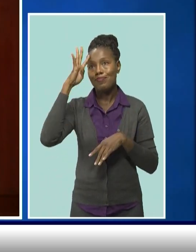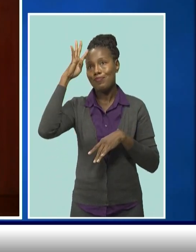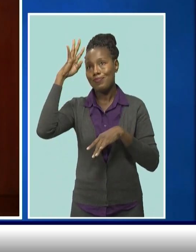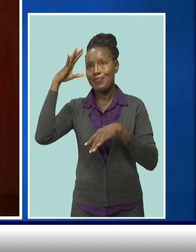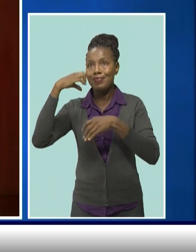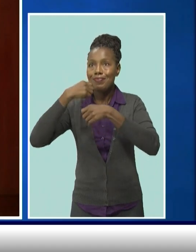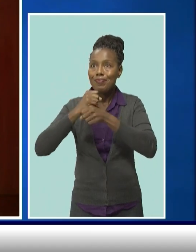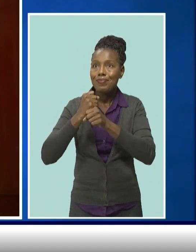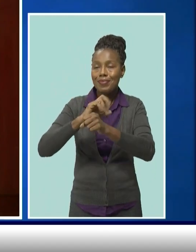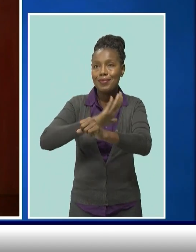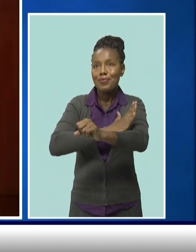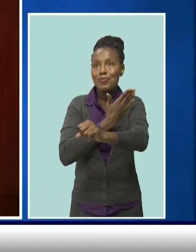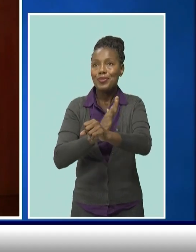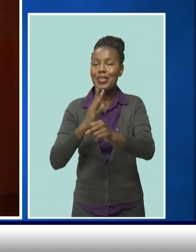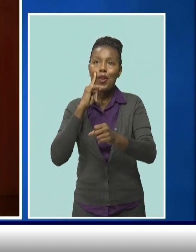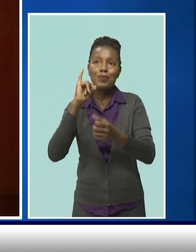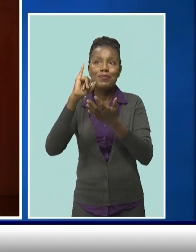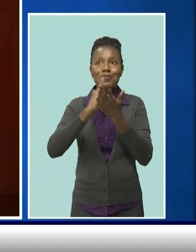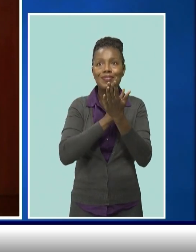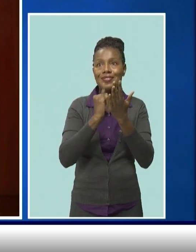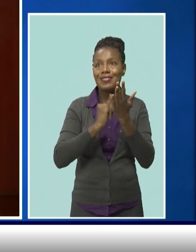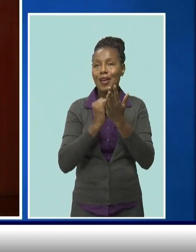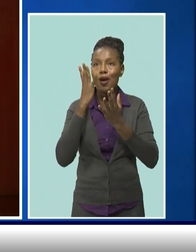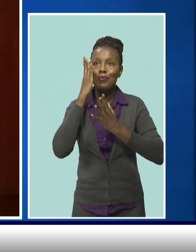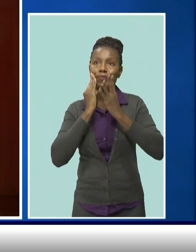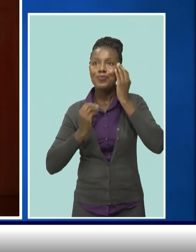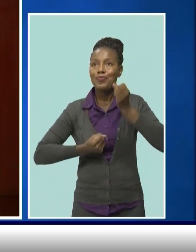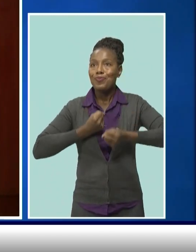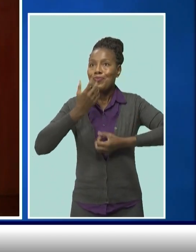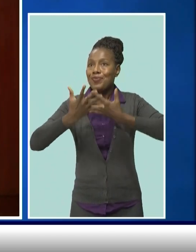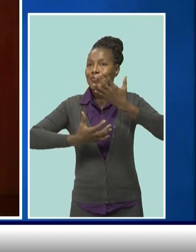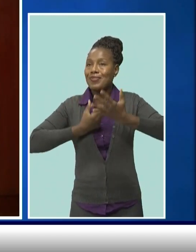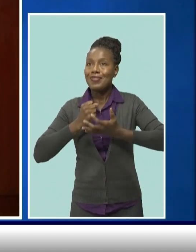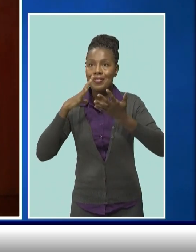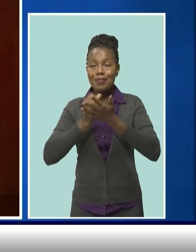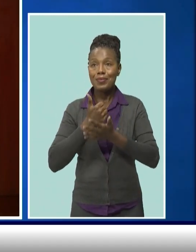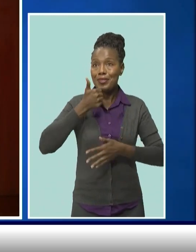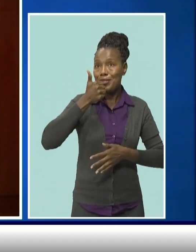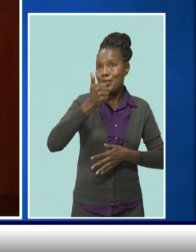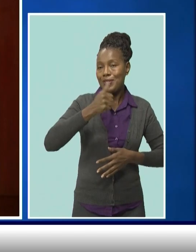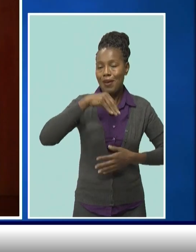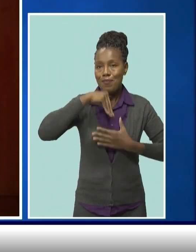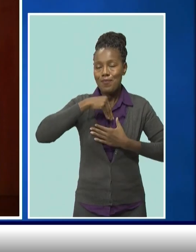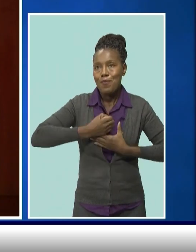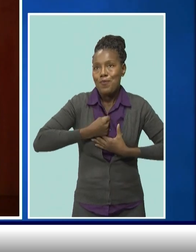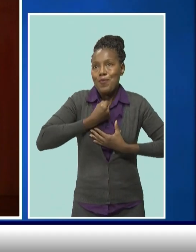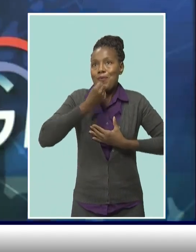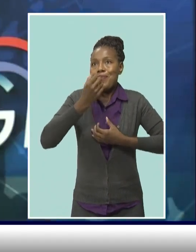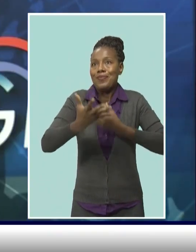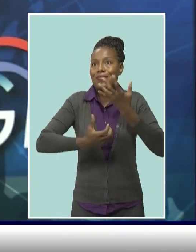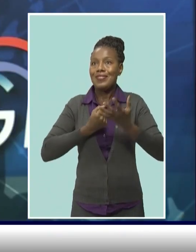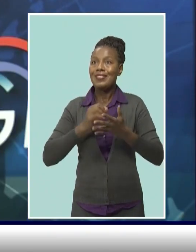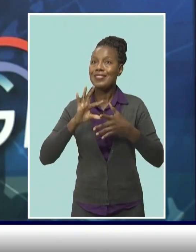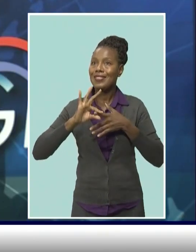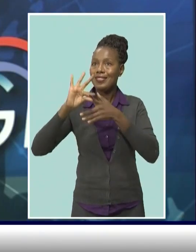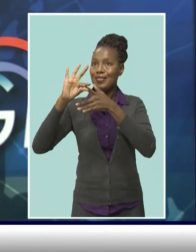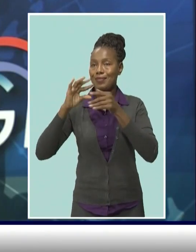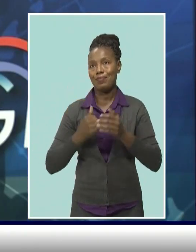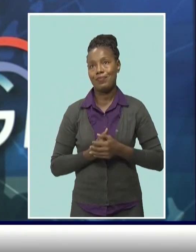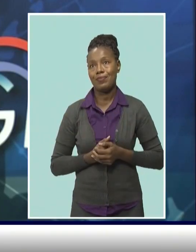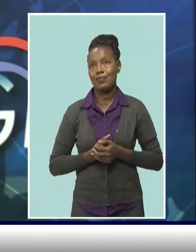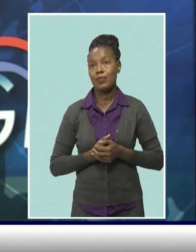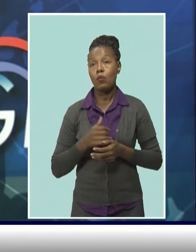art. Art is expression. It's an opportunity to be yourself and to be unique. And